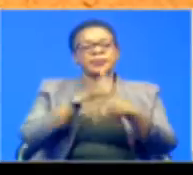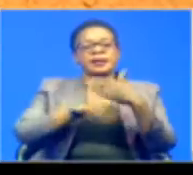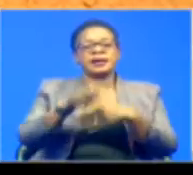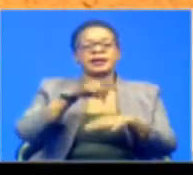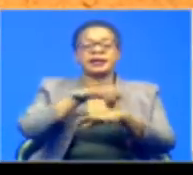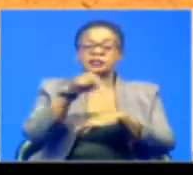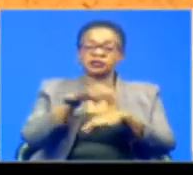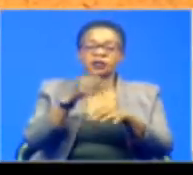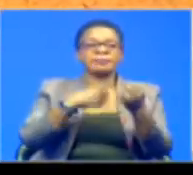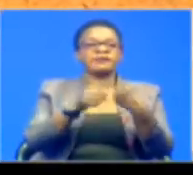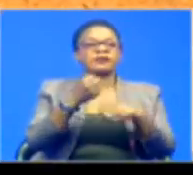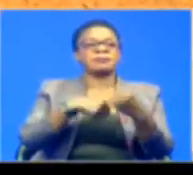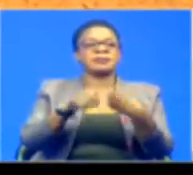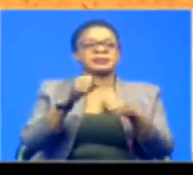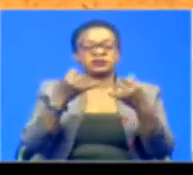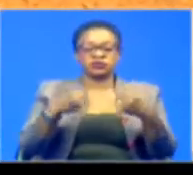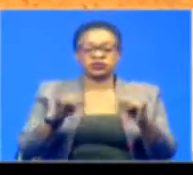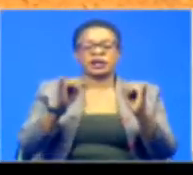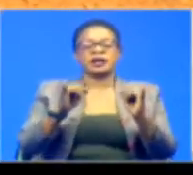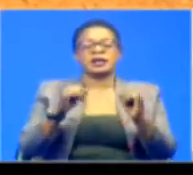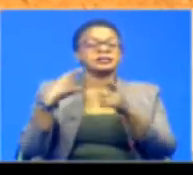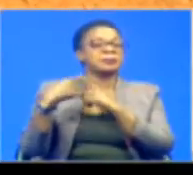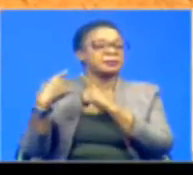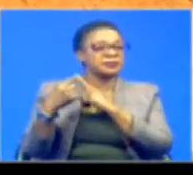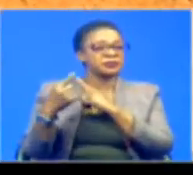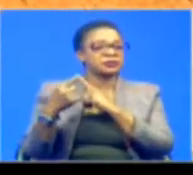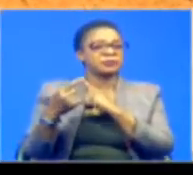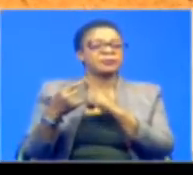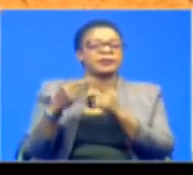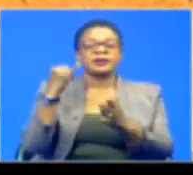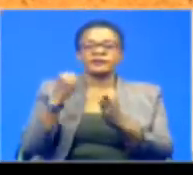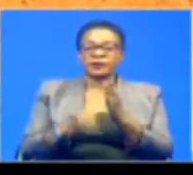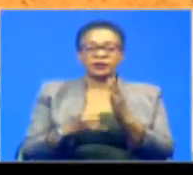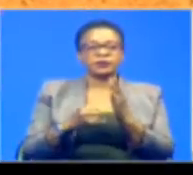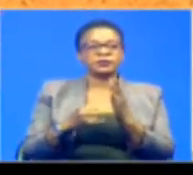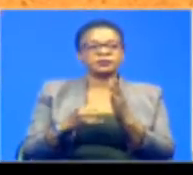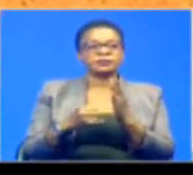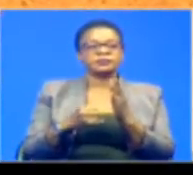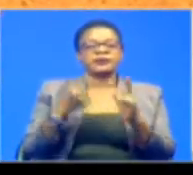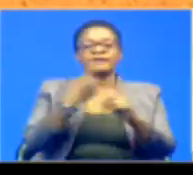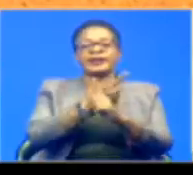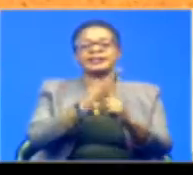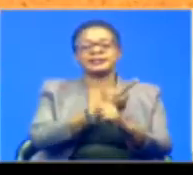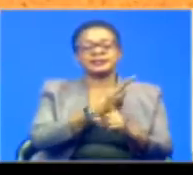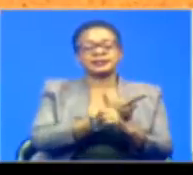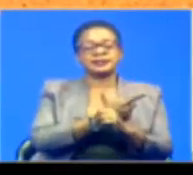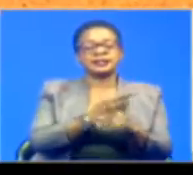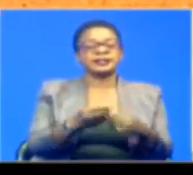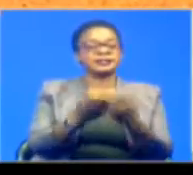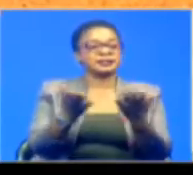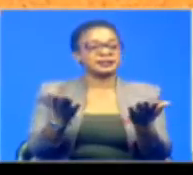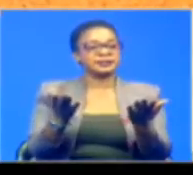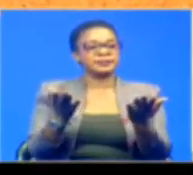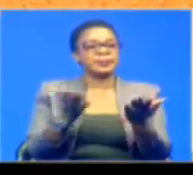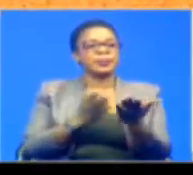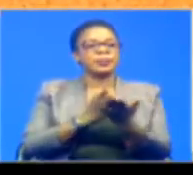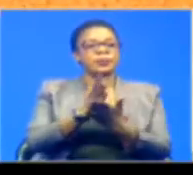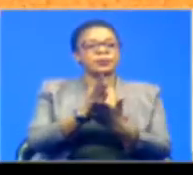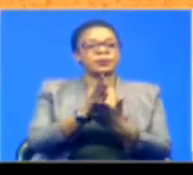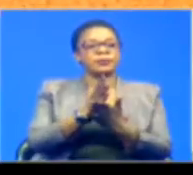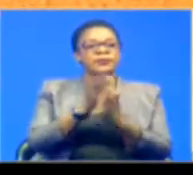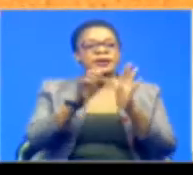performance trial experimentation and eventual variety release through the